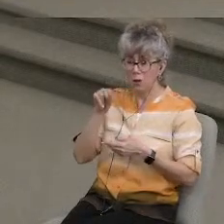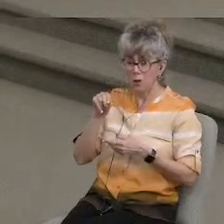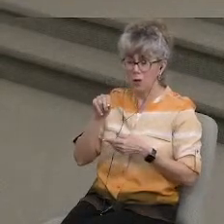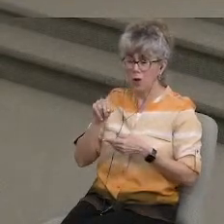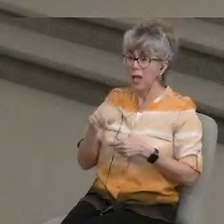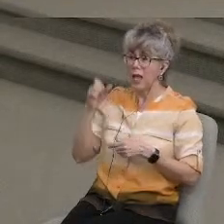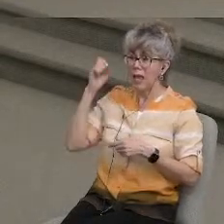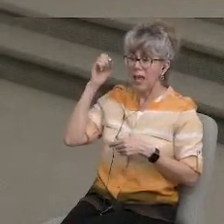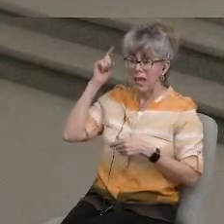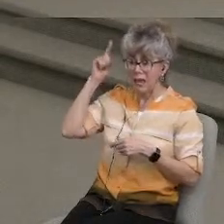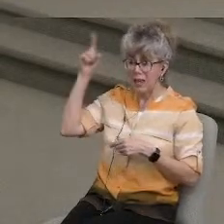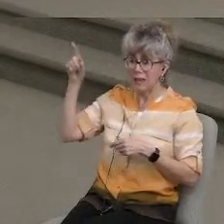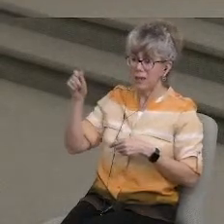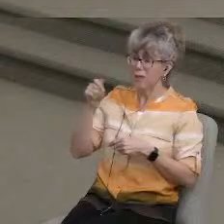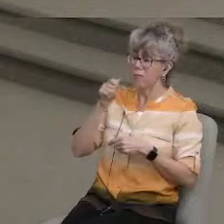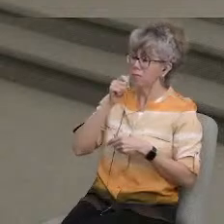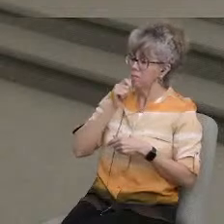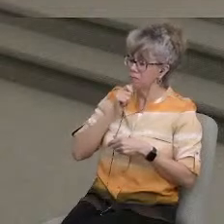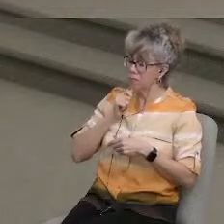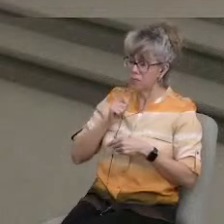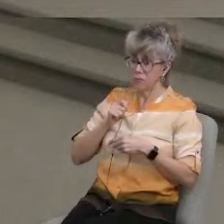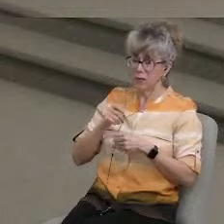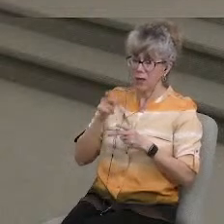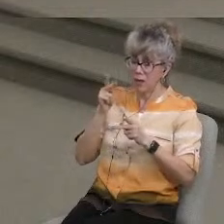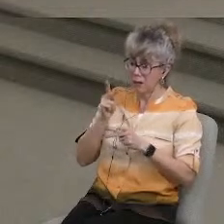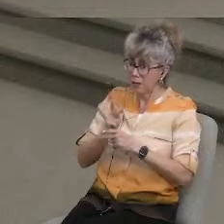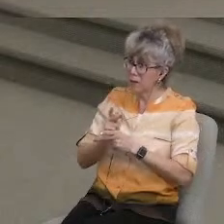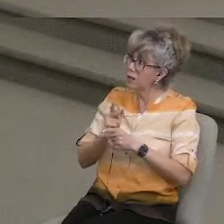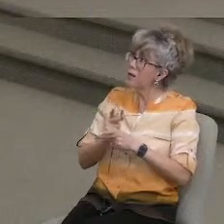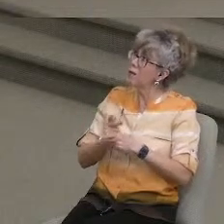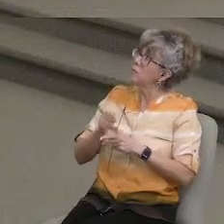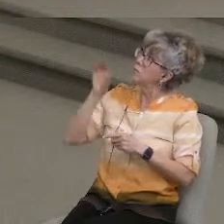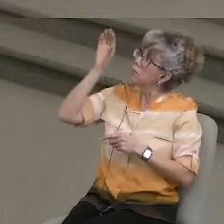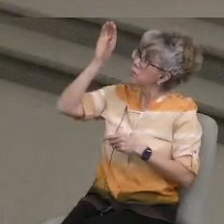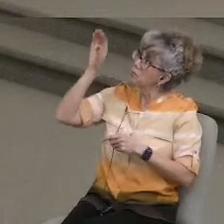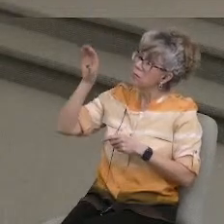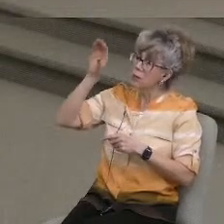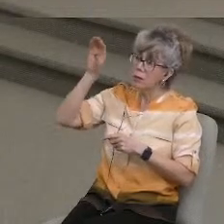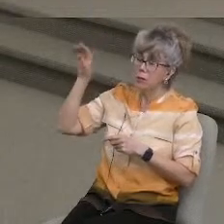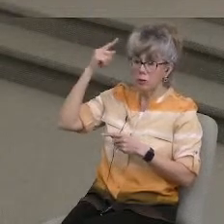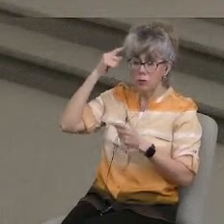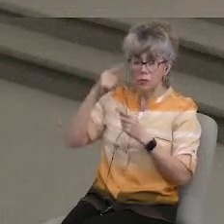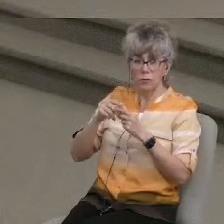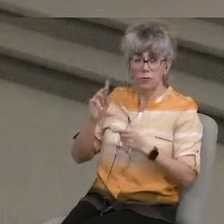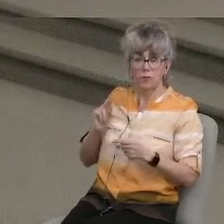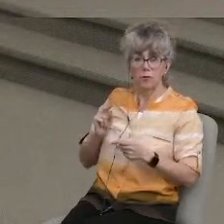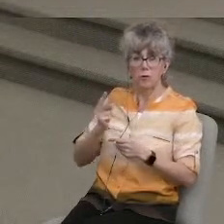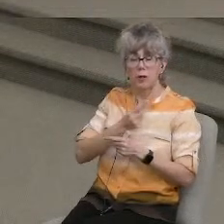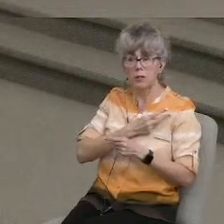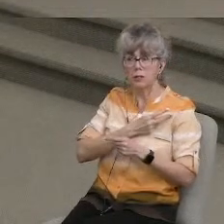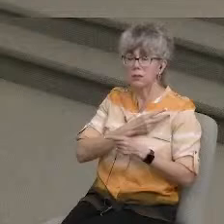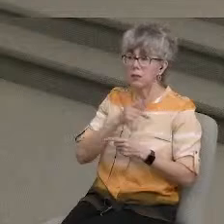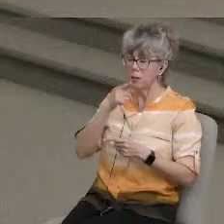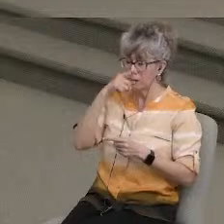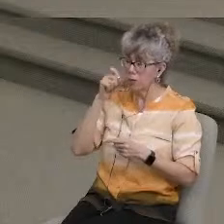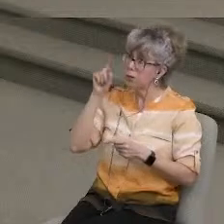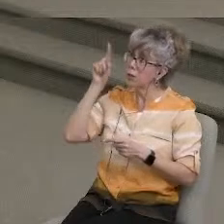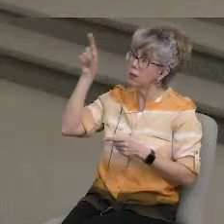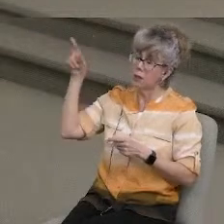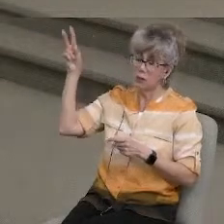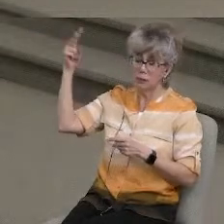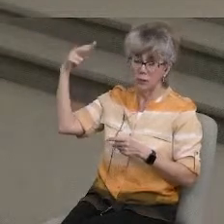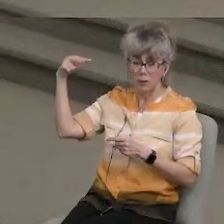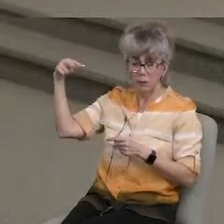suffering for us. So while hanging on that cross, he saw us. And he knew the joy